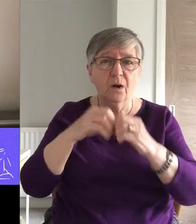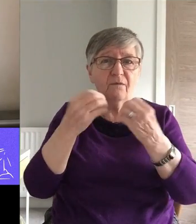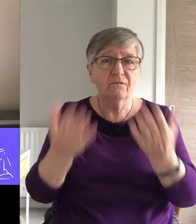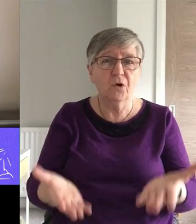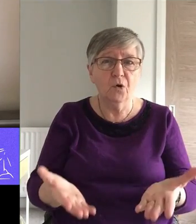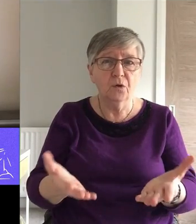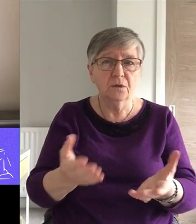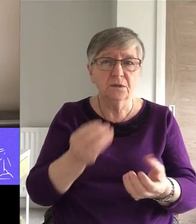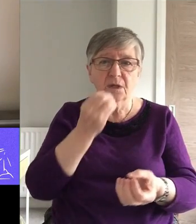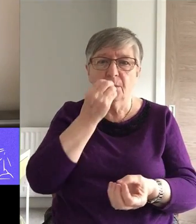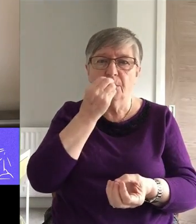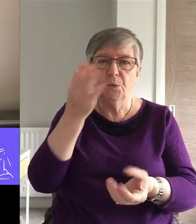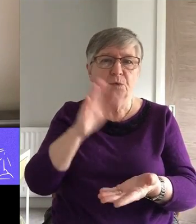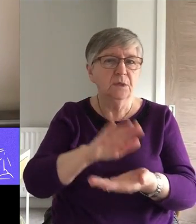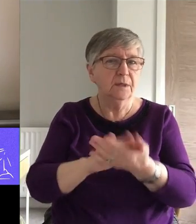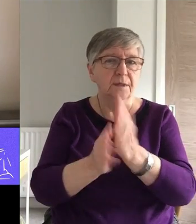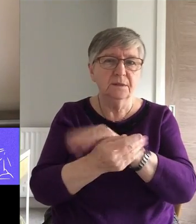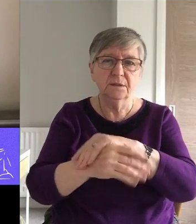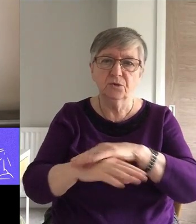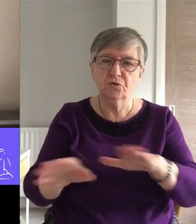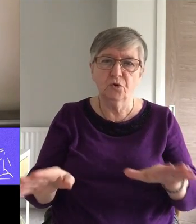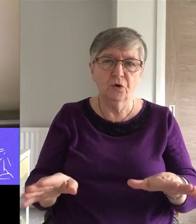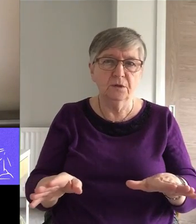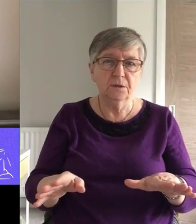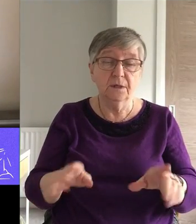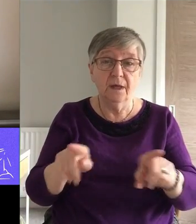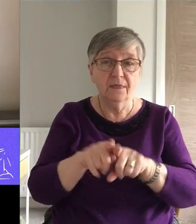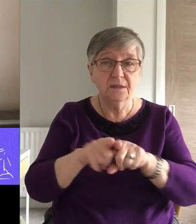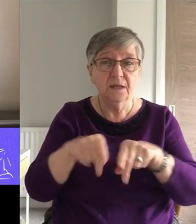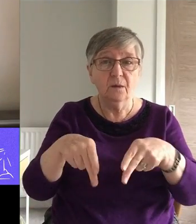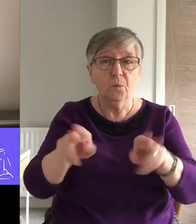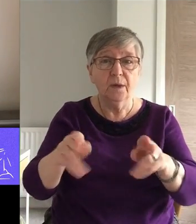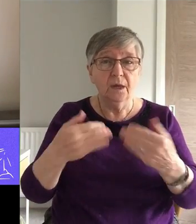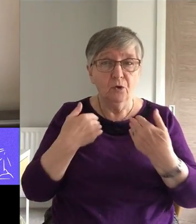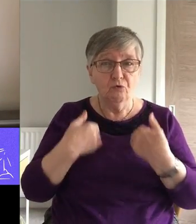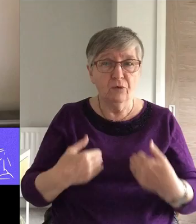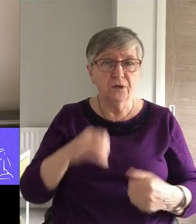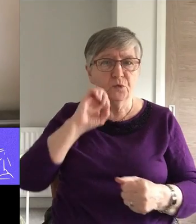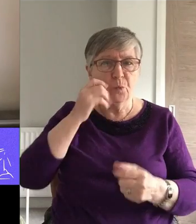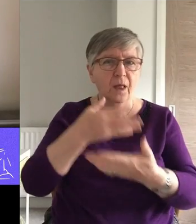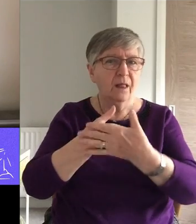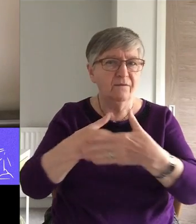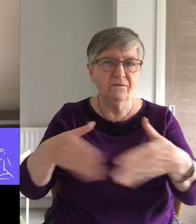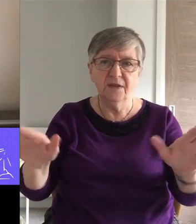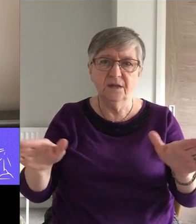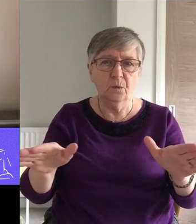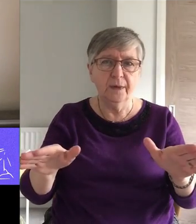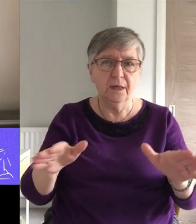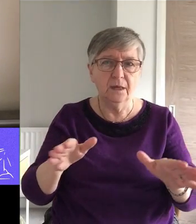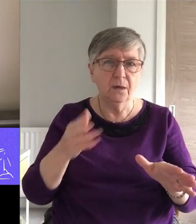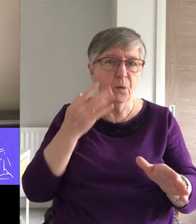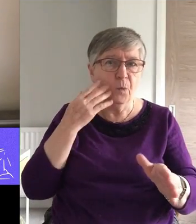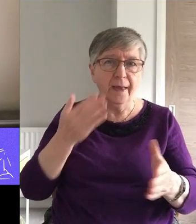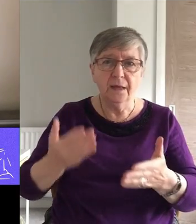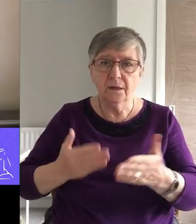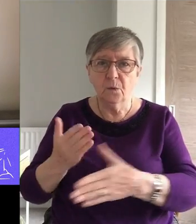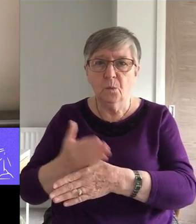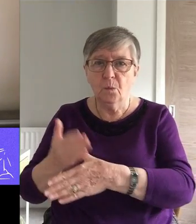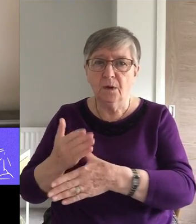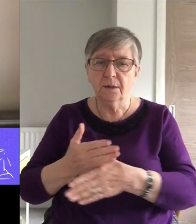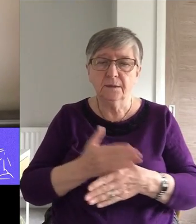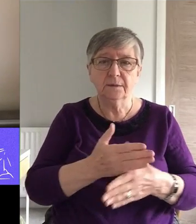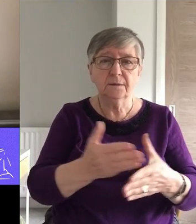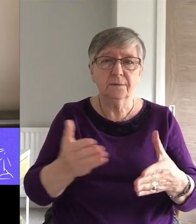is destroyed. In the same way, the rich will fade away even while they go about their business.